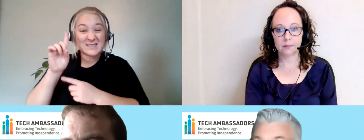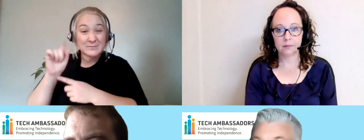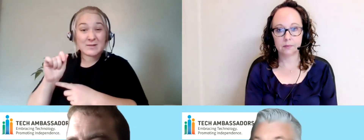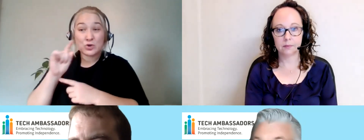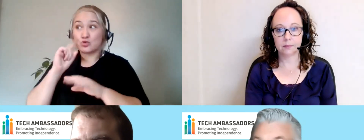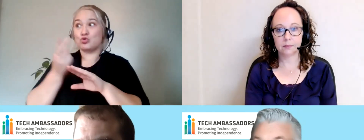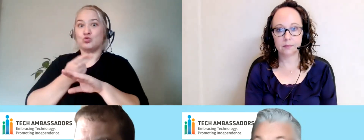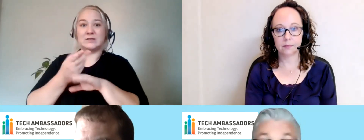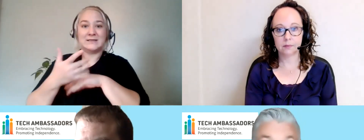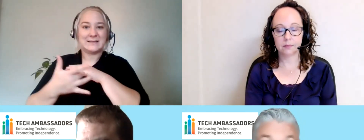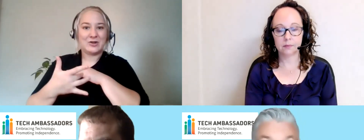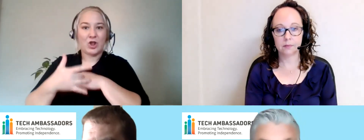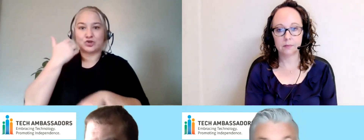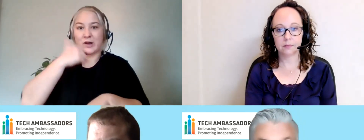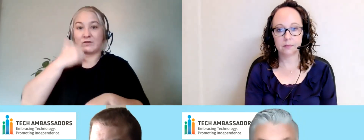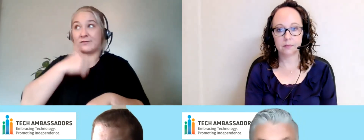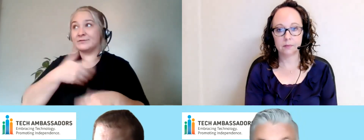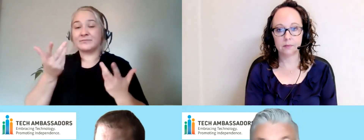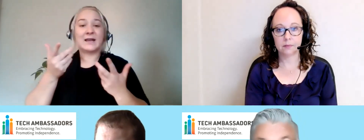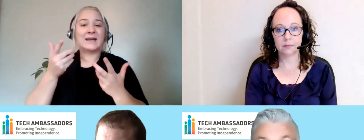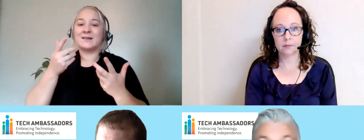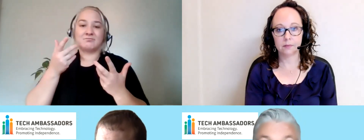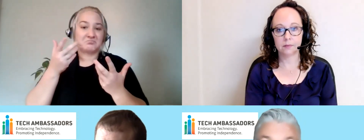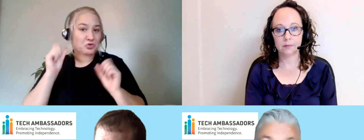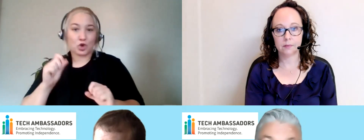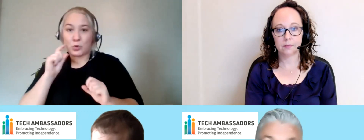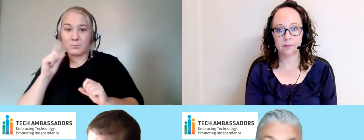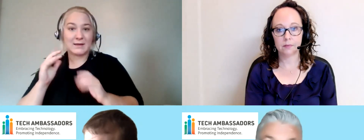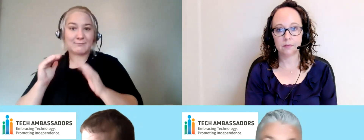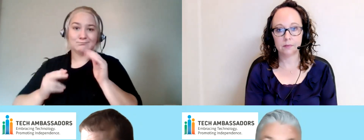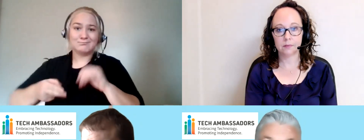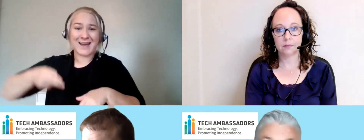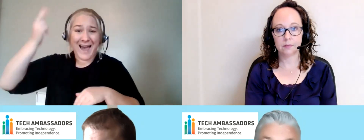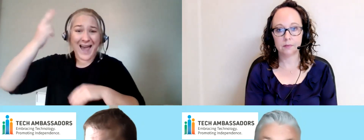high-tech devices, or those could be low-tech devices.